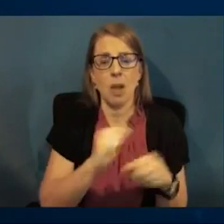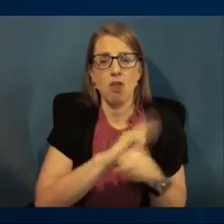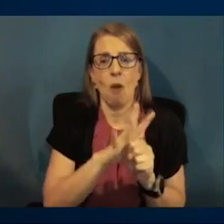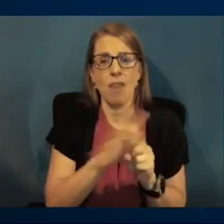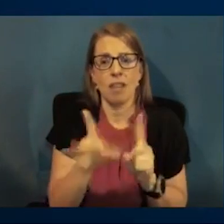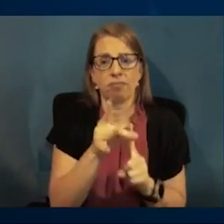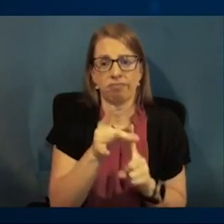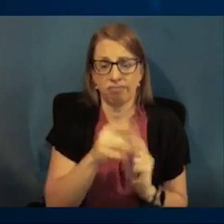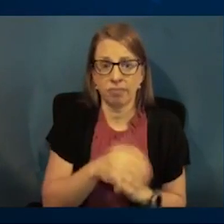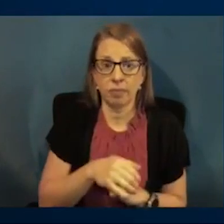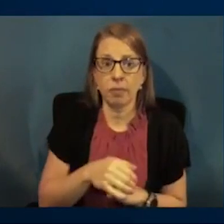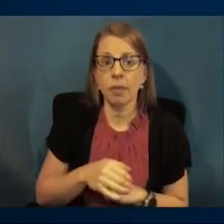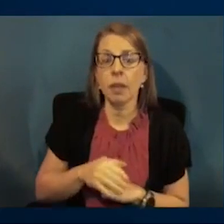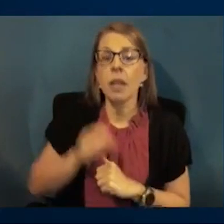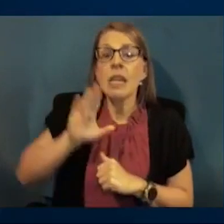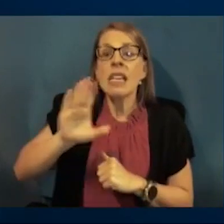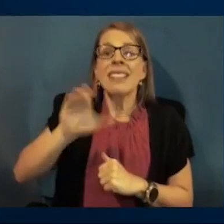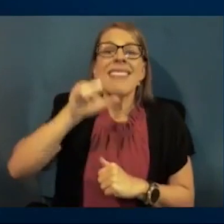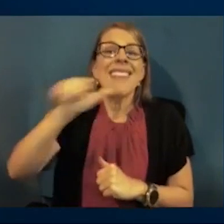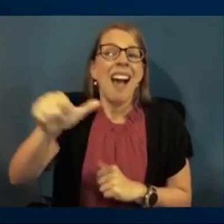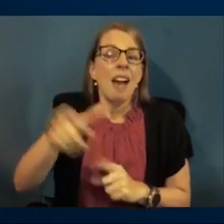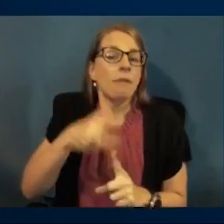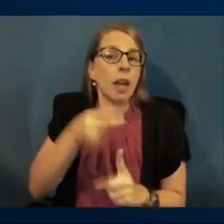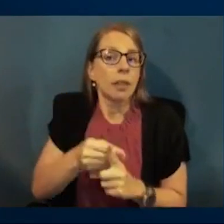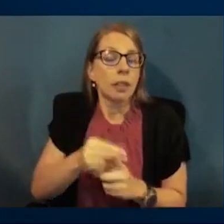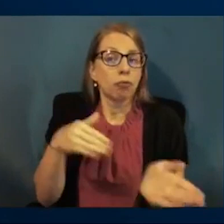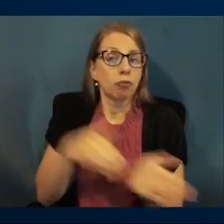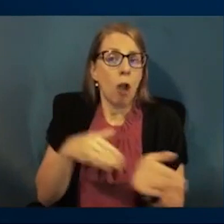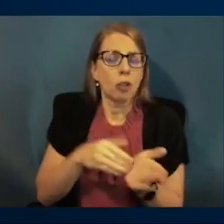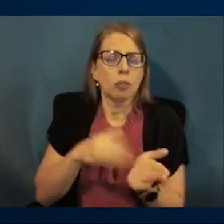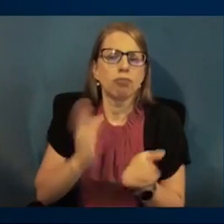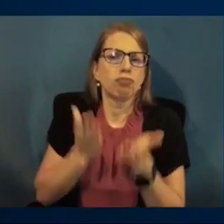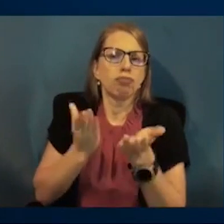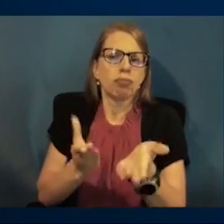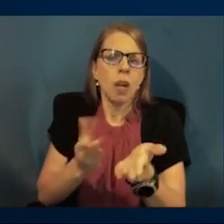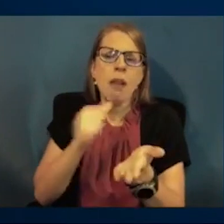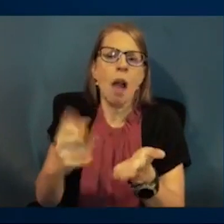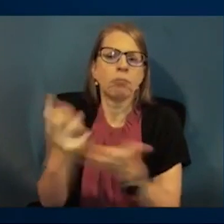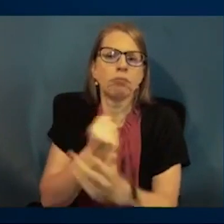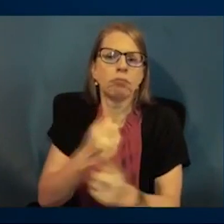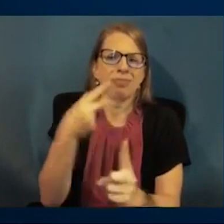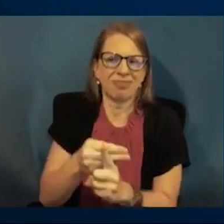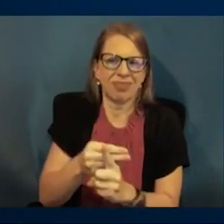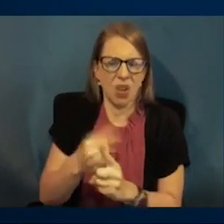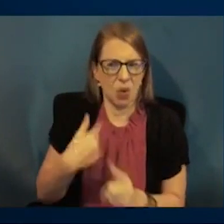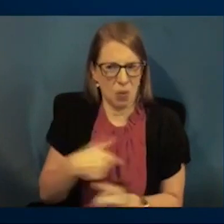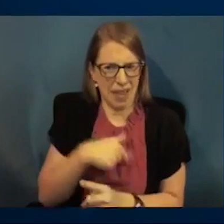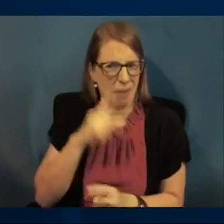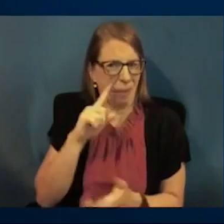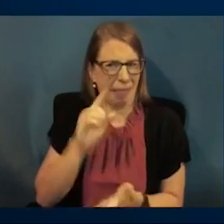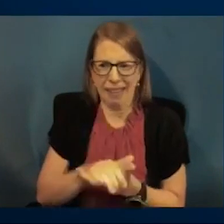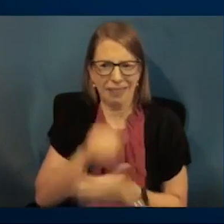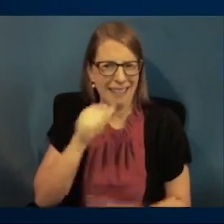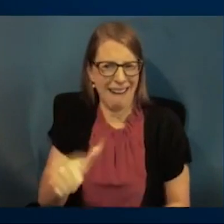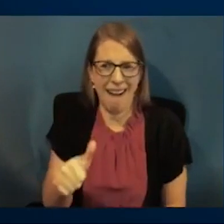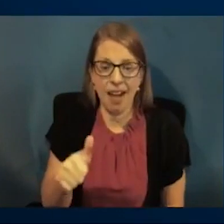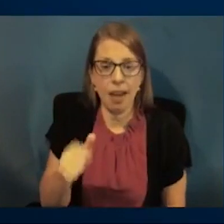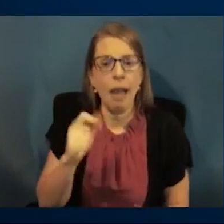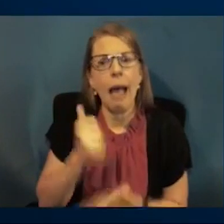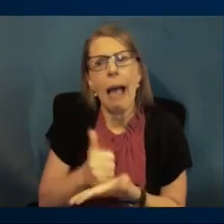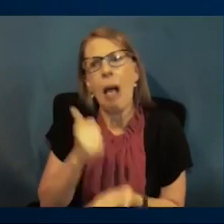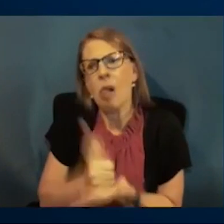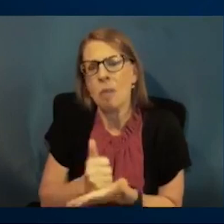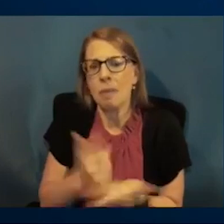unvaccinated physician told him not to get the shot since he has a high blood pressure. We really have a hard time believing this. Help. Yeah. Do you have a short answer to convince